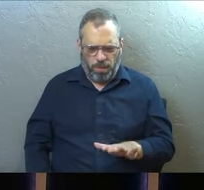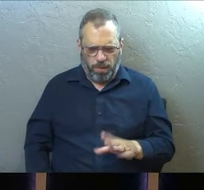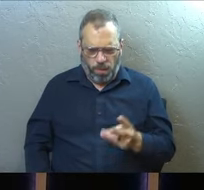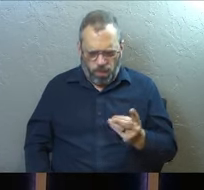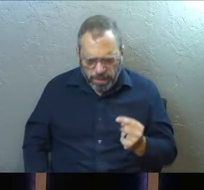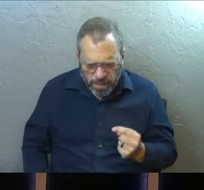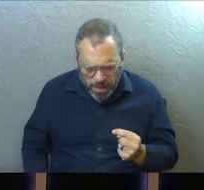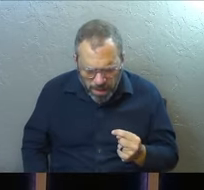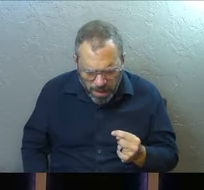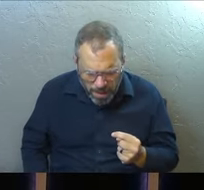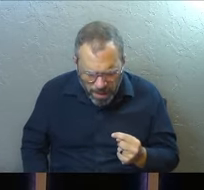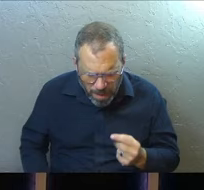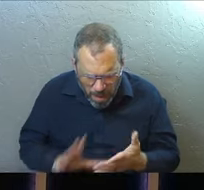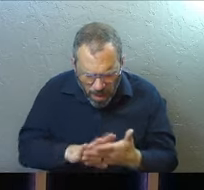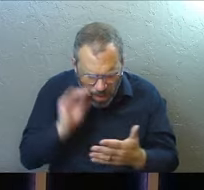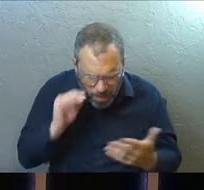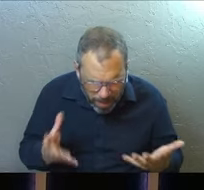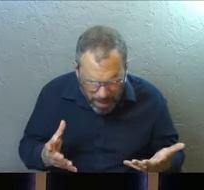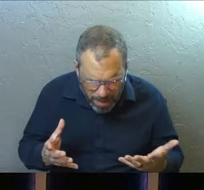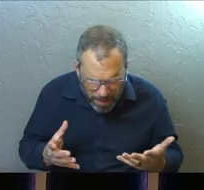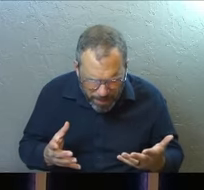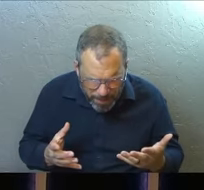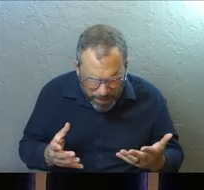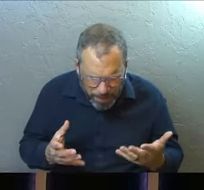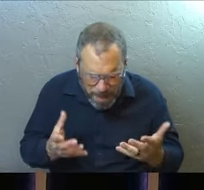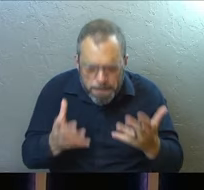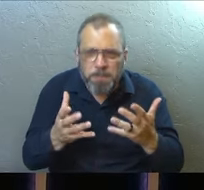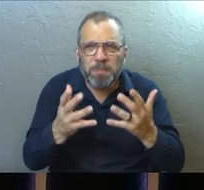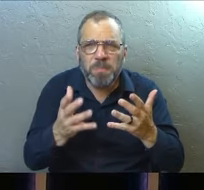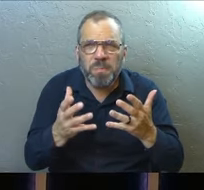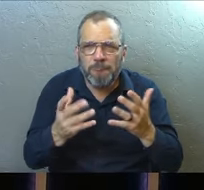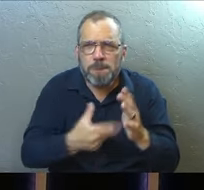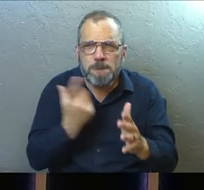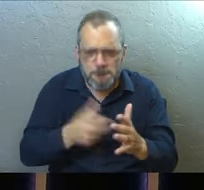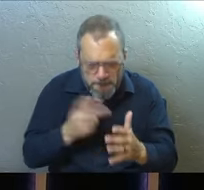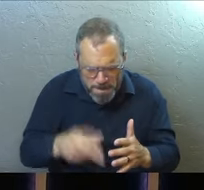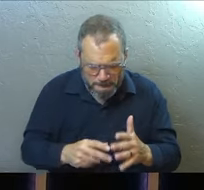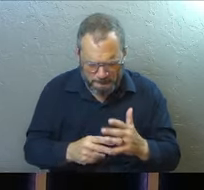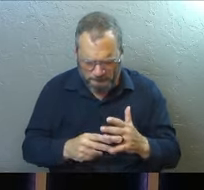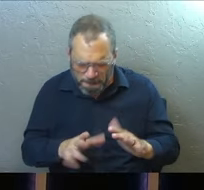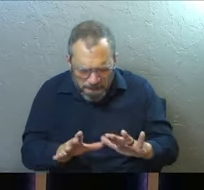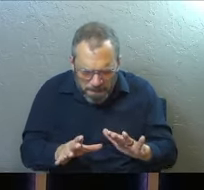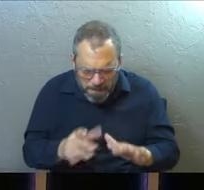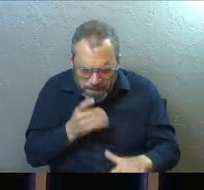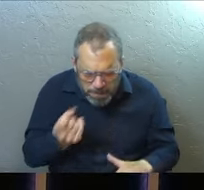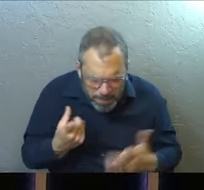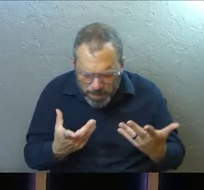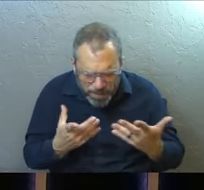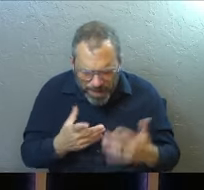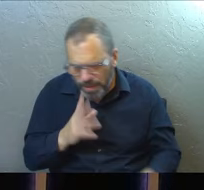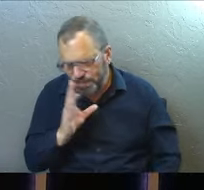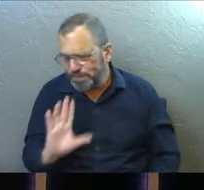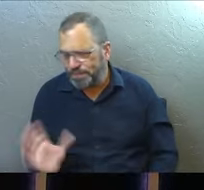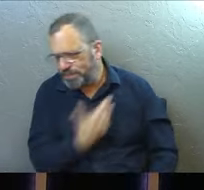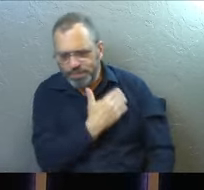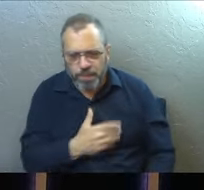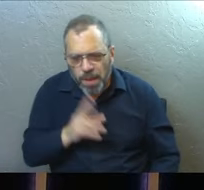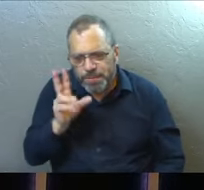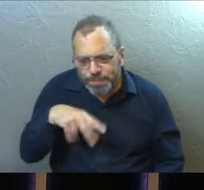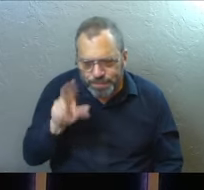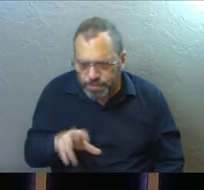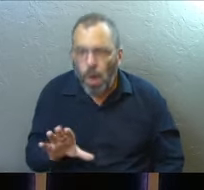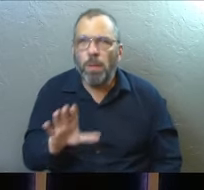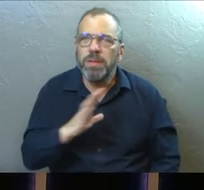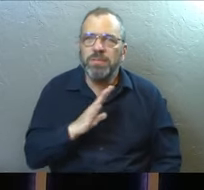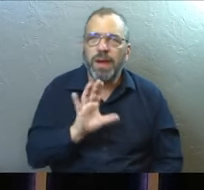read. I don't know what I was supposed to learn. But like, again, we'll do that sometimes and we'll feel like we're not good at reading the Bible. And so we let it slip. It's like,